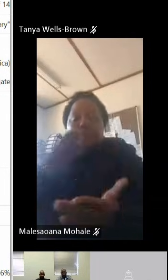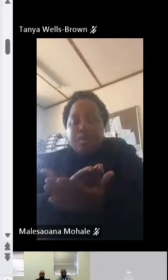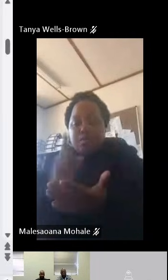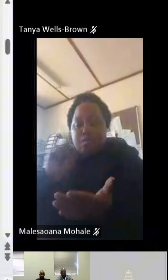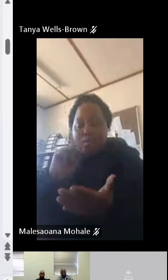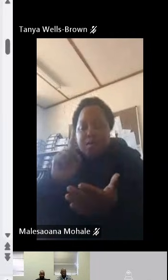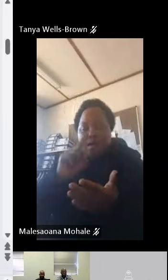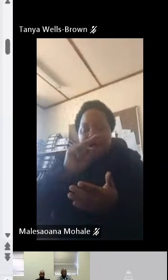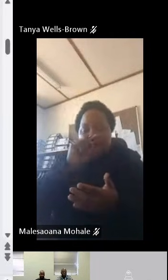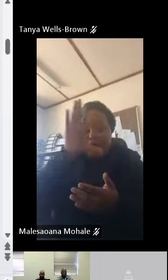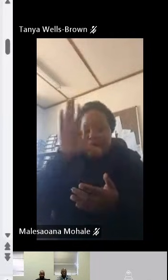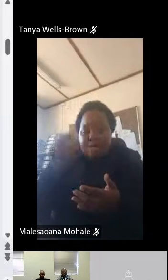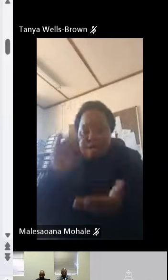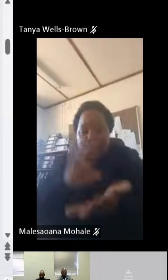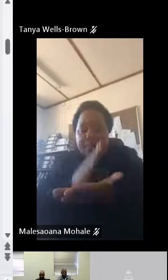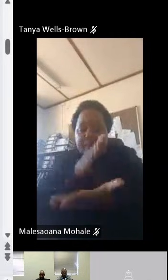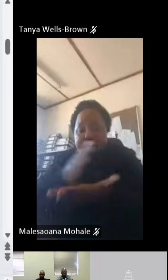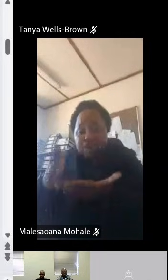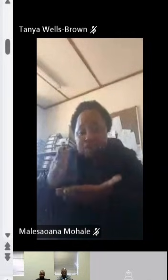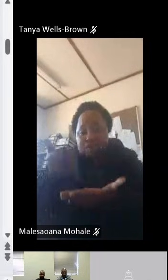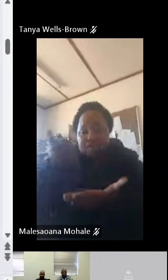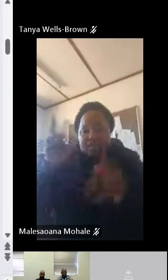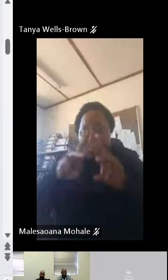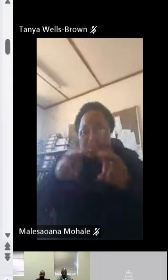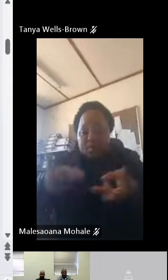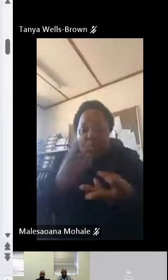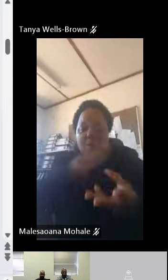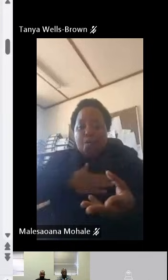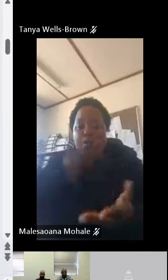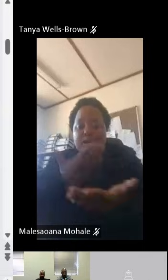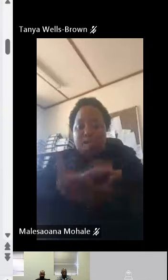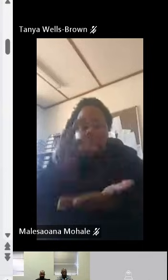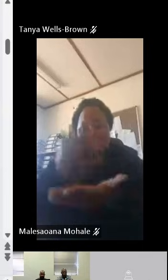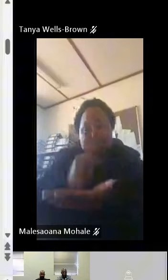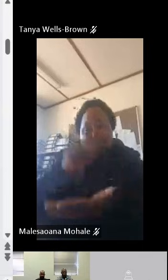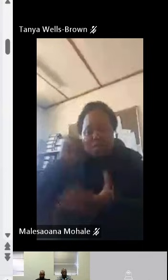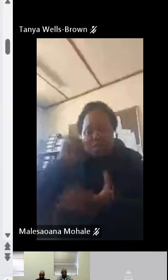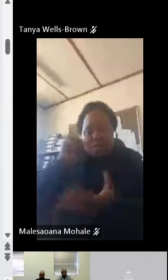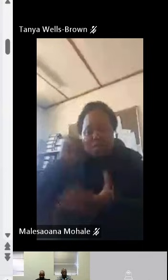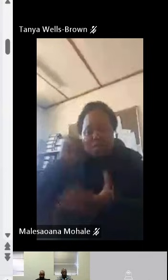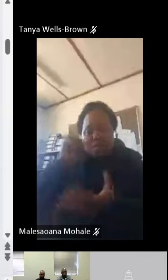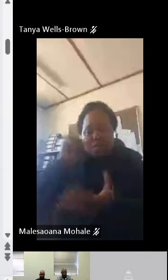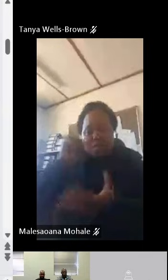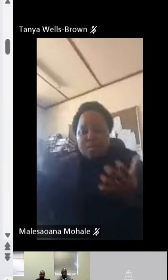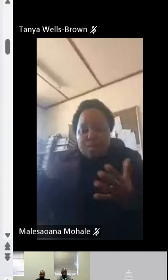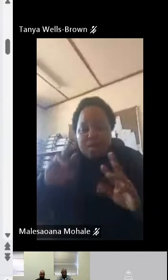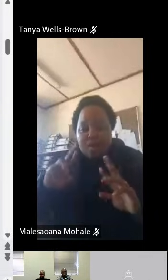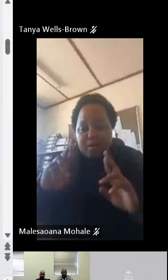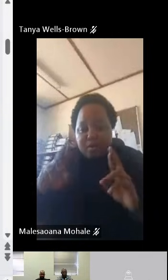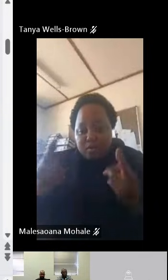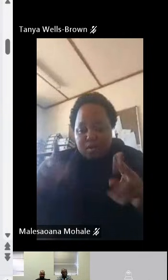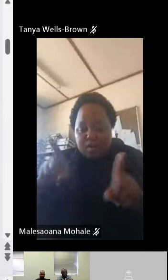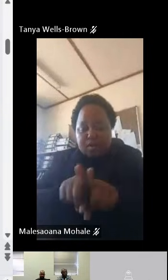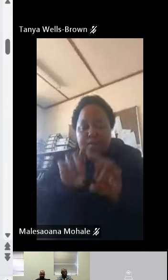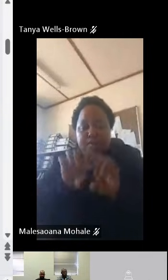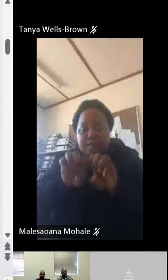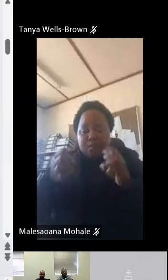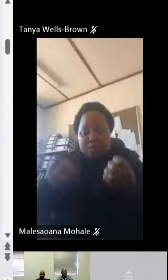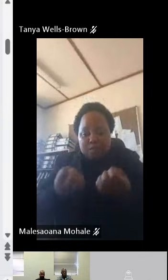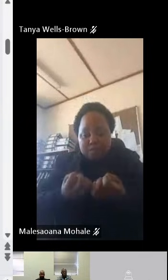wanting to have power over resources, power over the economy, power over